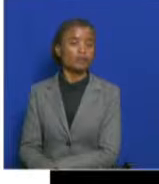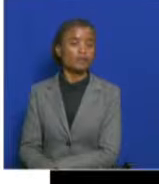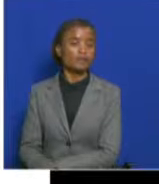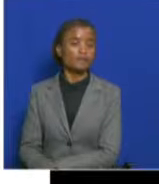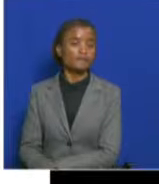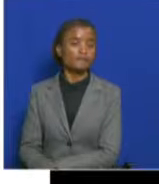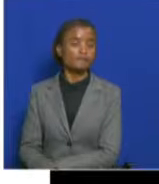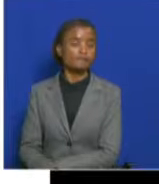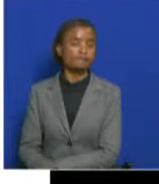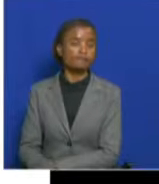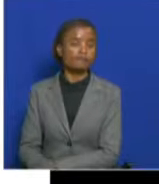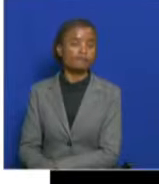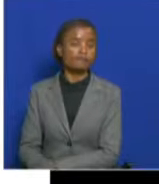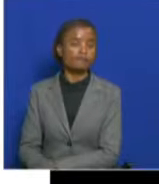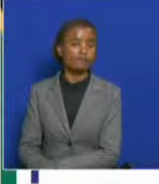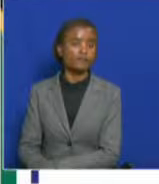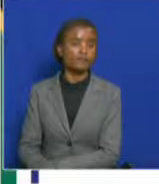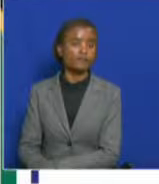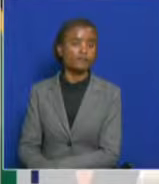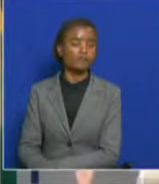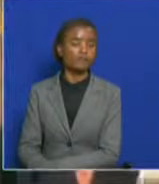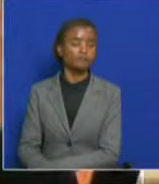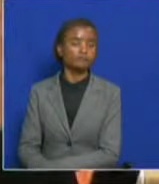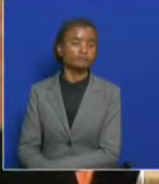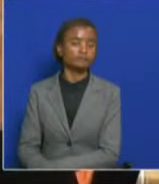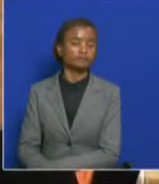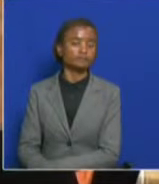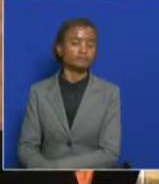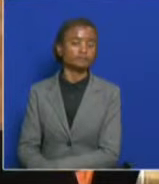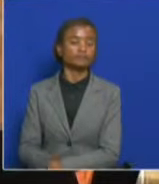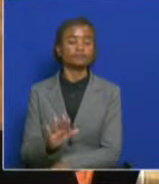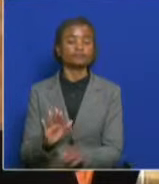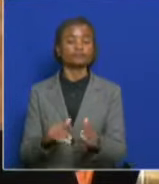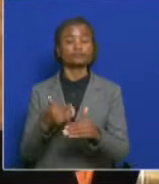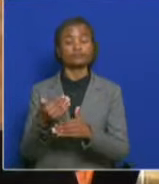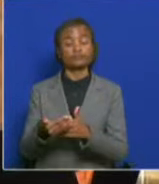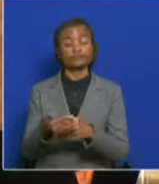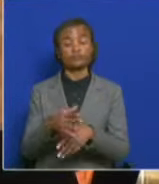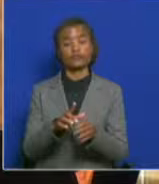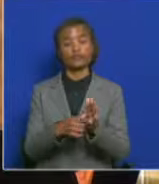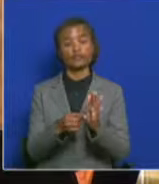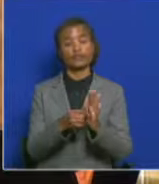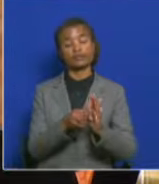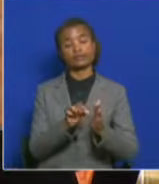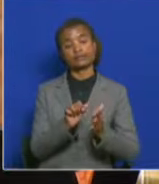And then on the 16th of August,